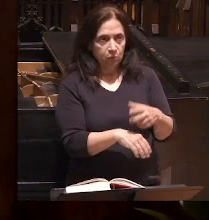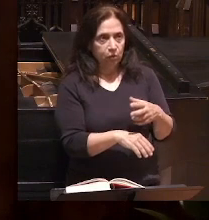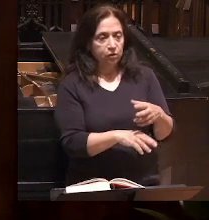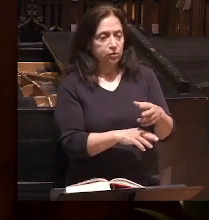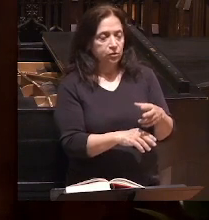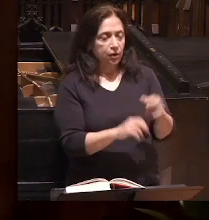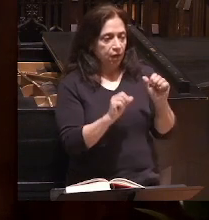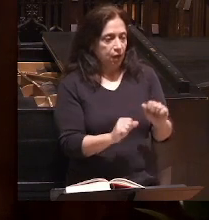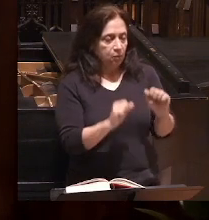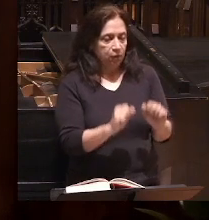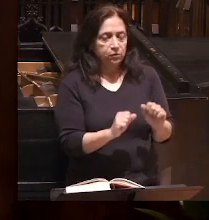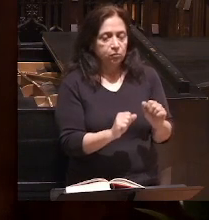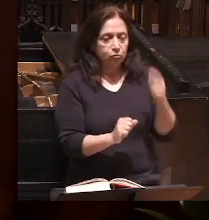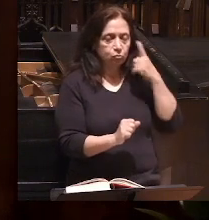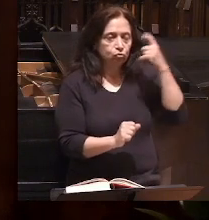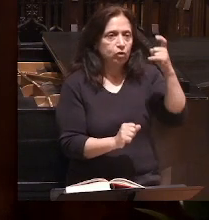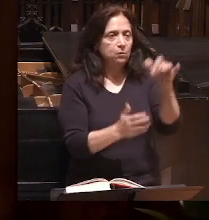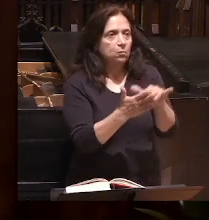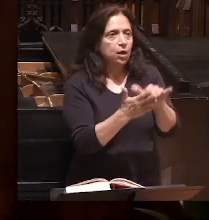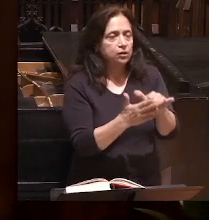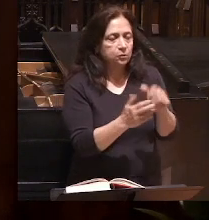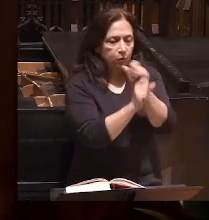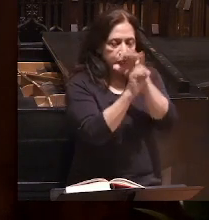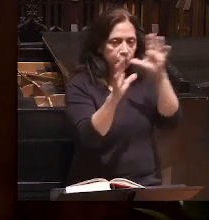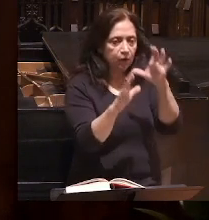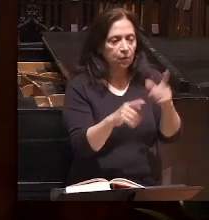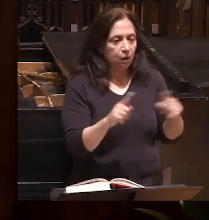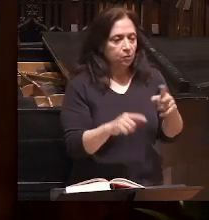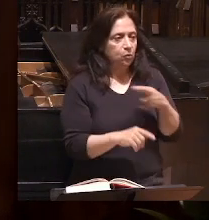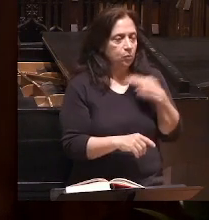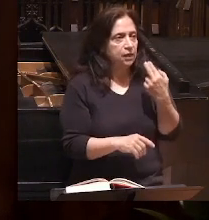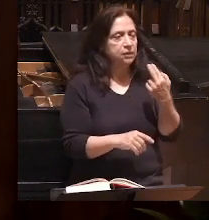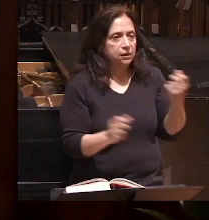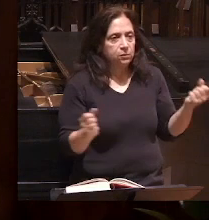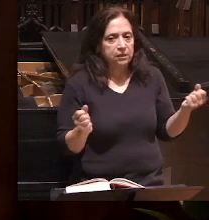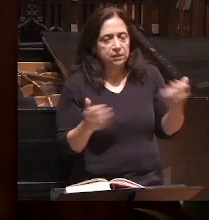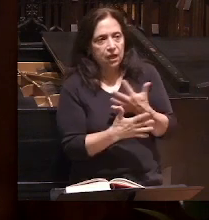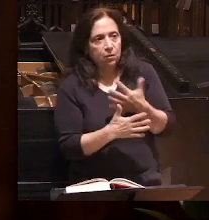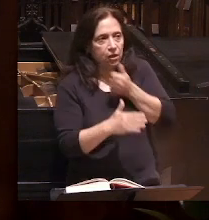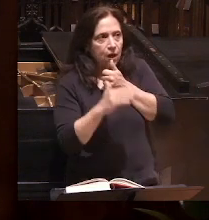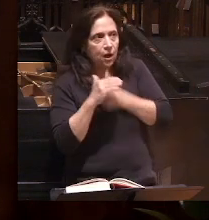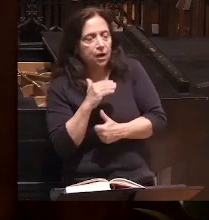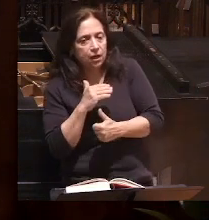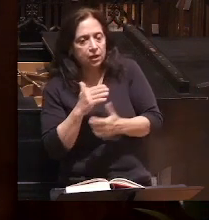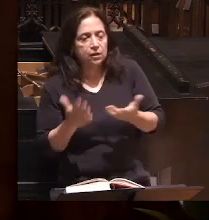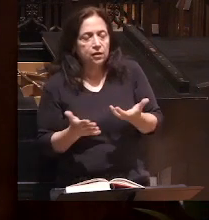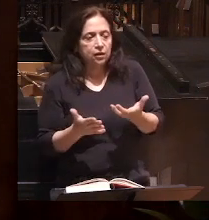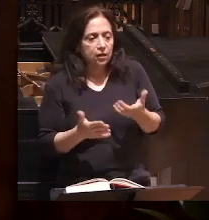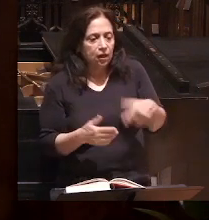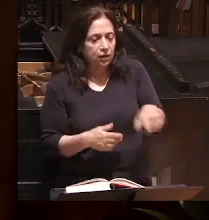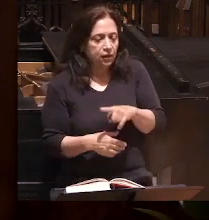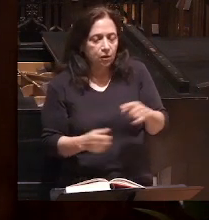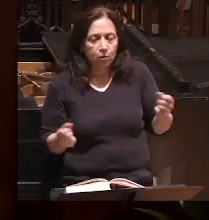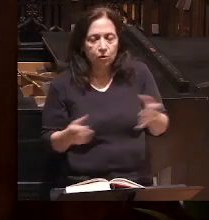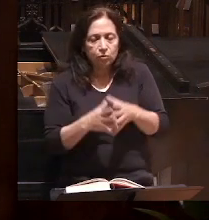to dream an impossible dream. It was too dangerous, it was too scary, and they were absolutely